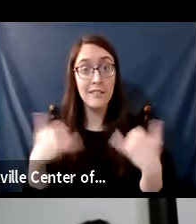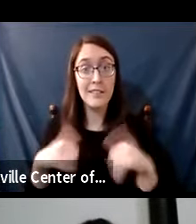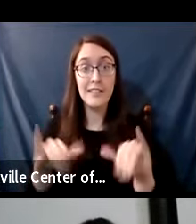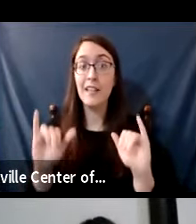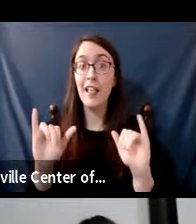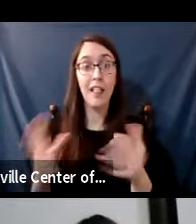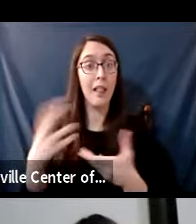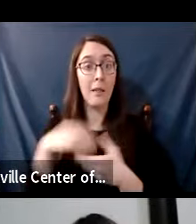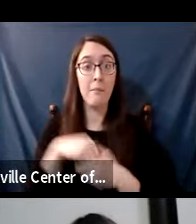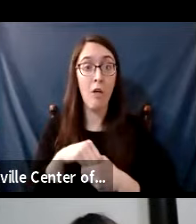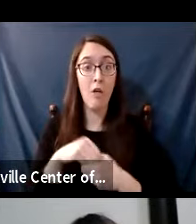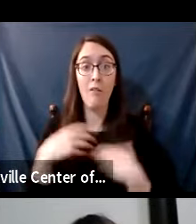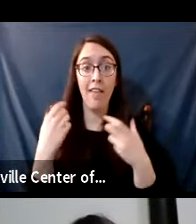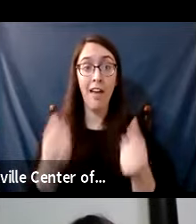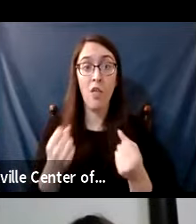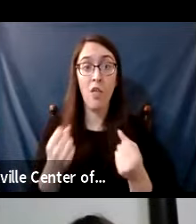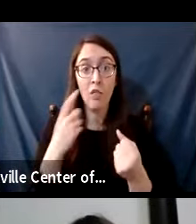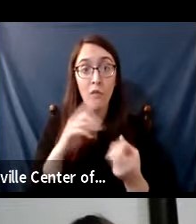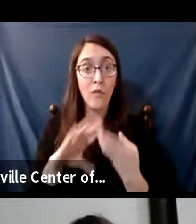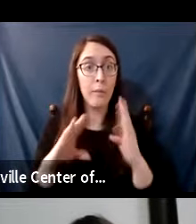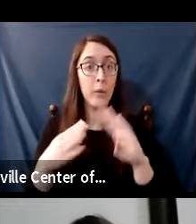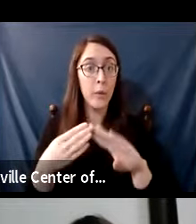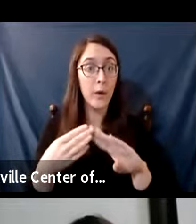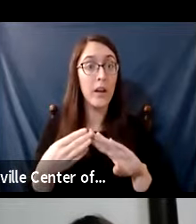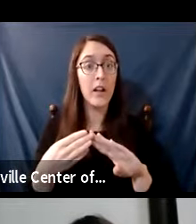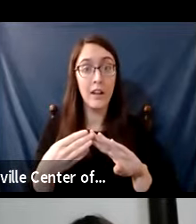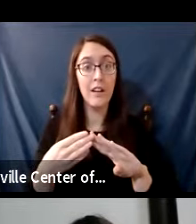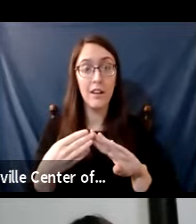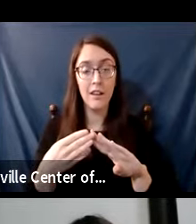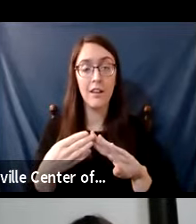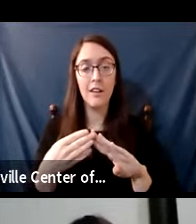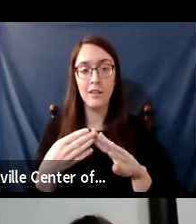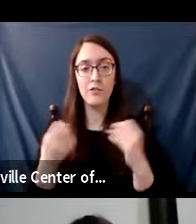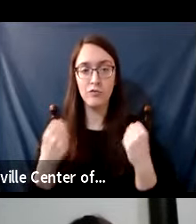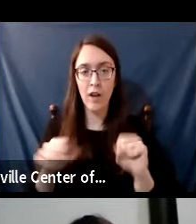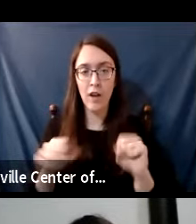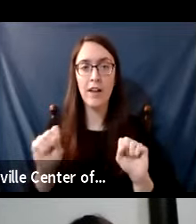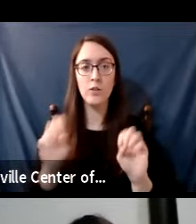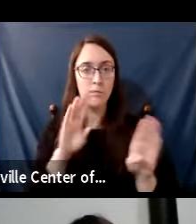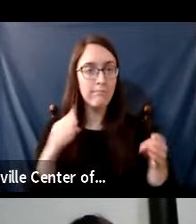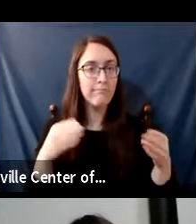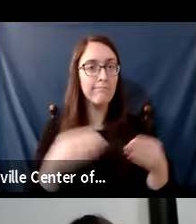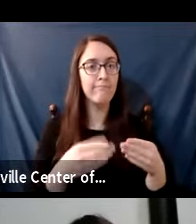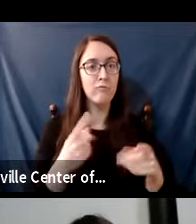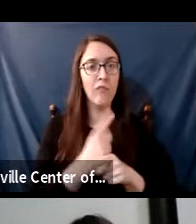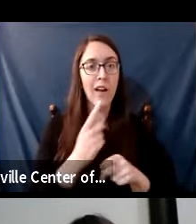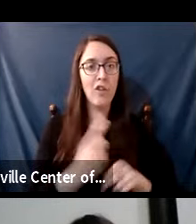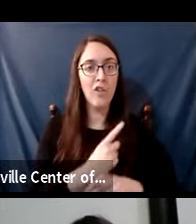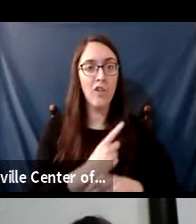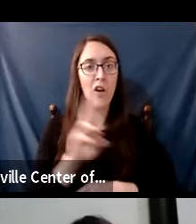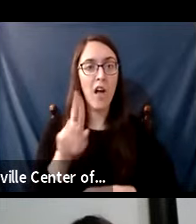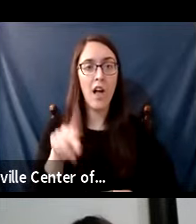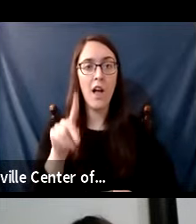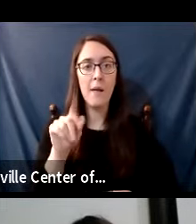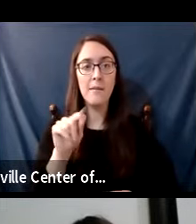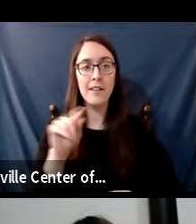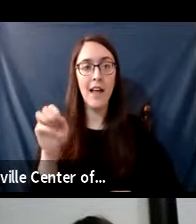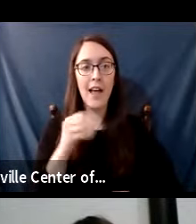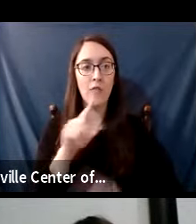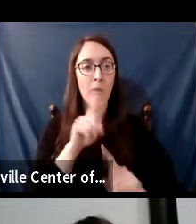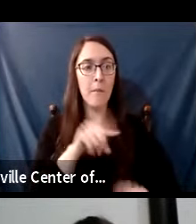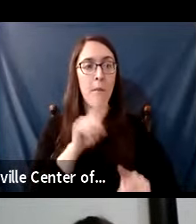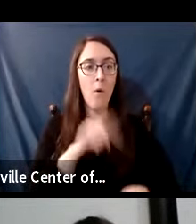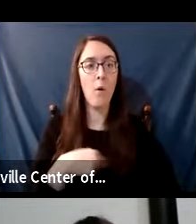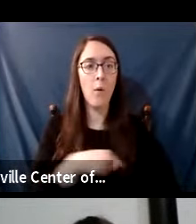our health of our community. But you know, getting back to some of those regular updates and reports that we've done in the past, and